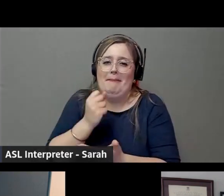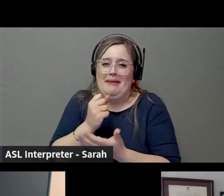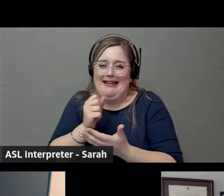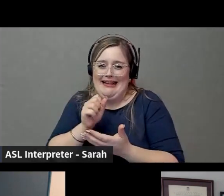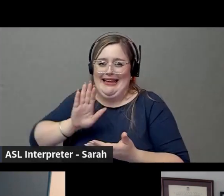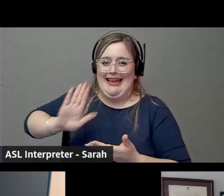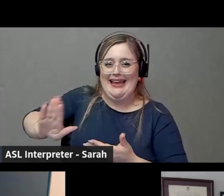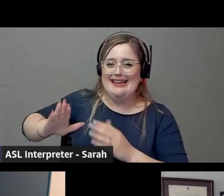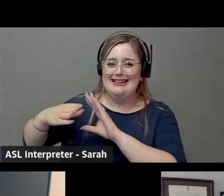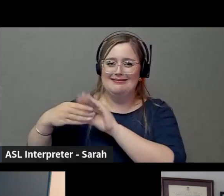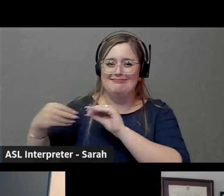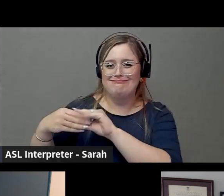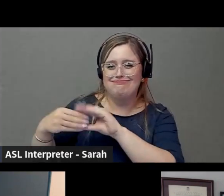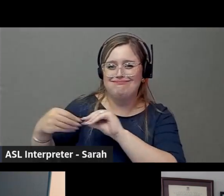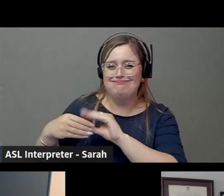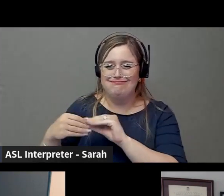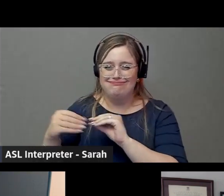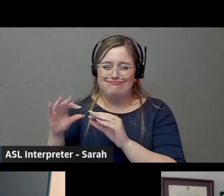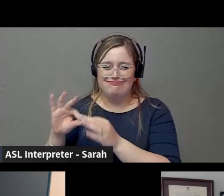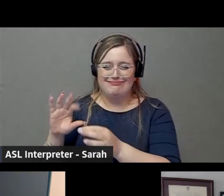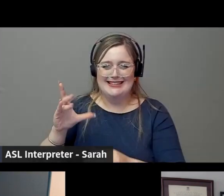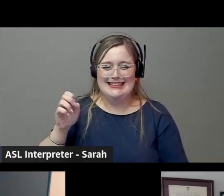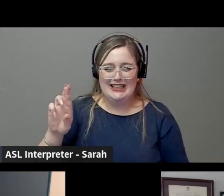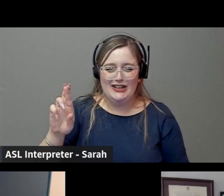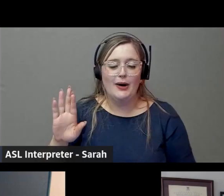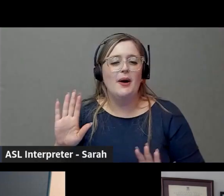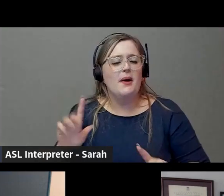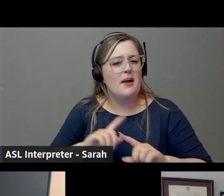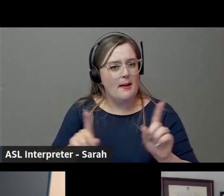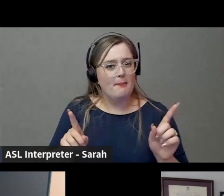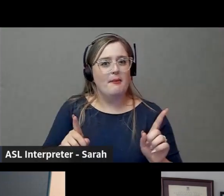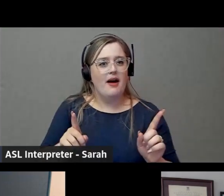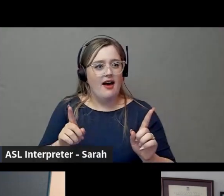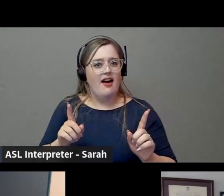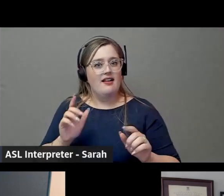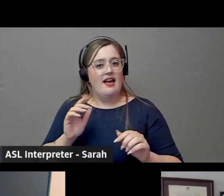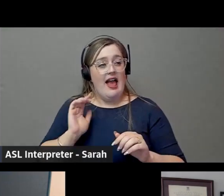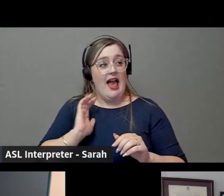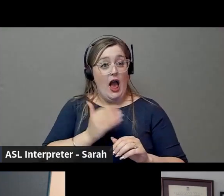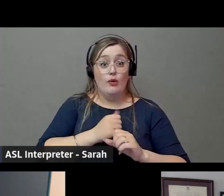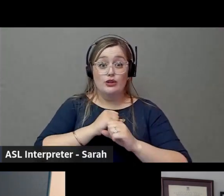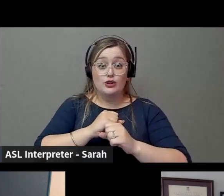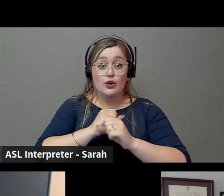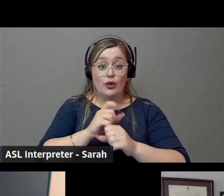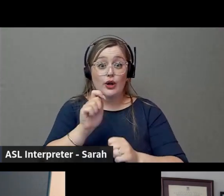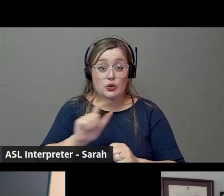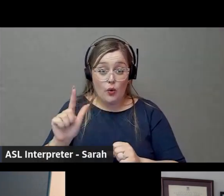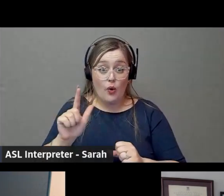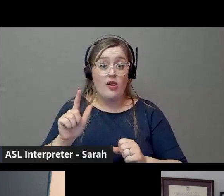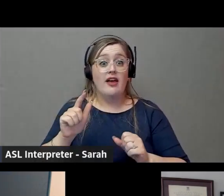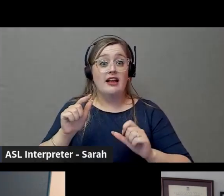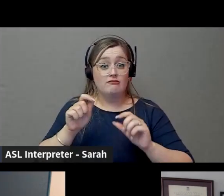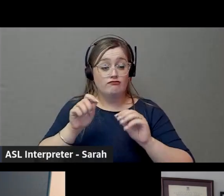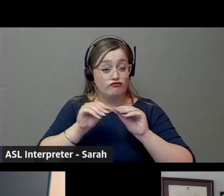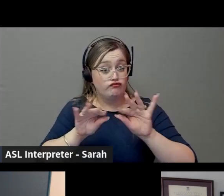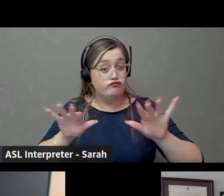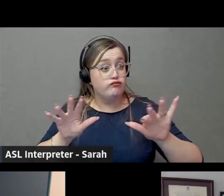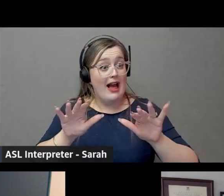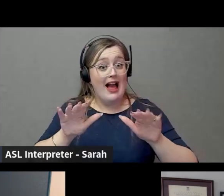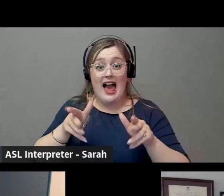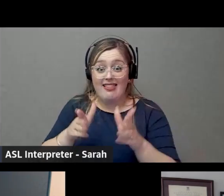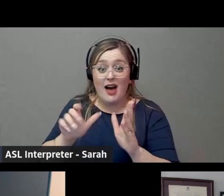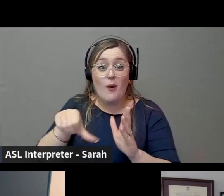but definitely releasing some of our security tooling so that other people can take advantage of it.